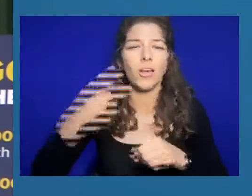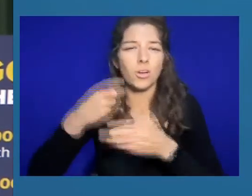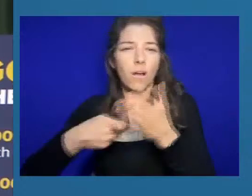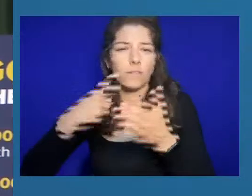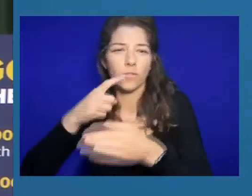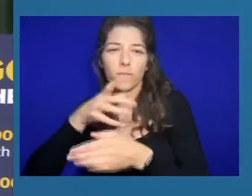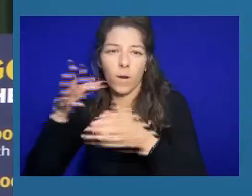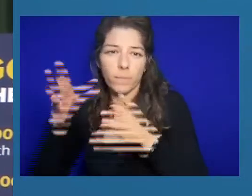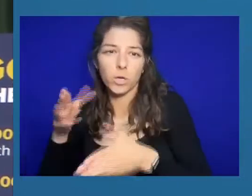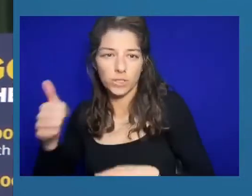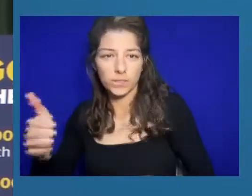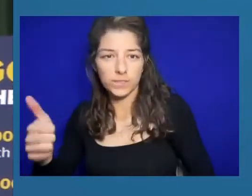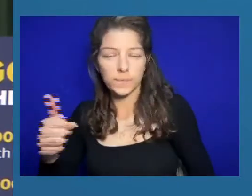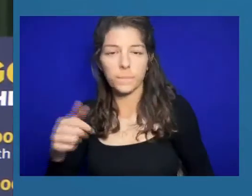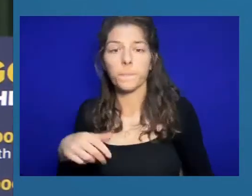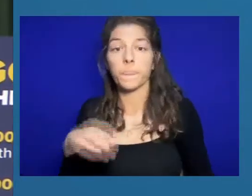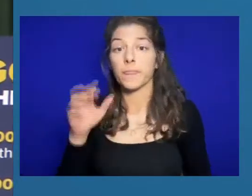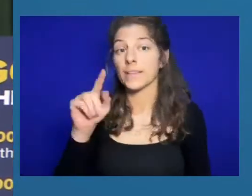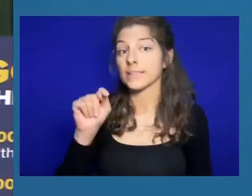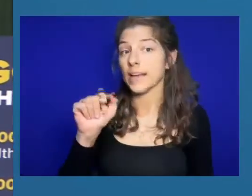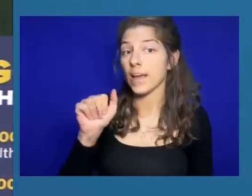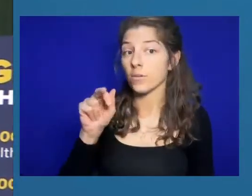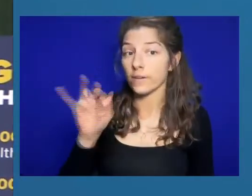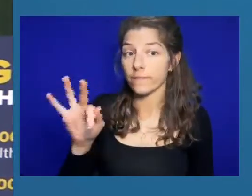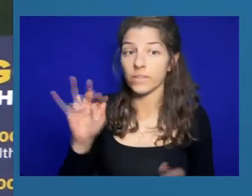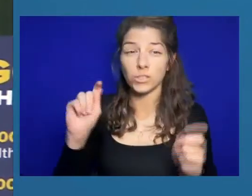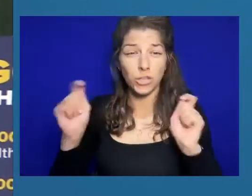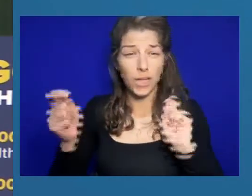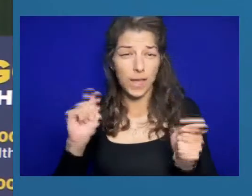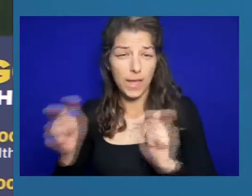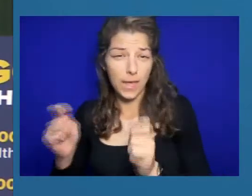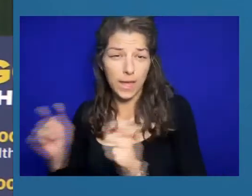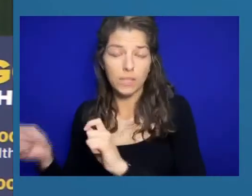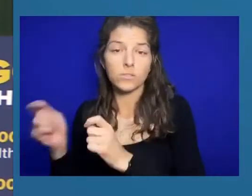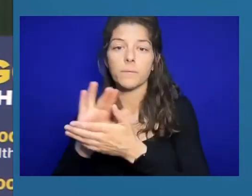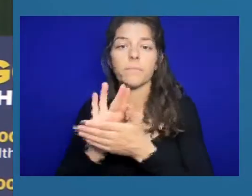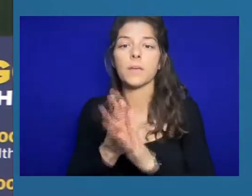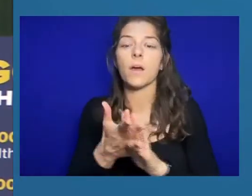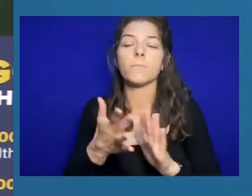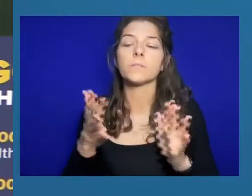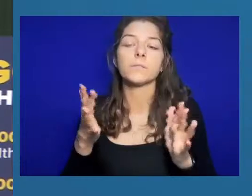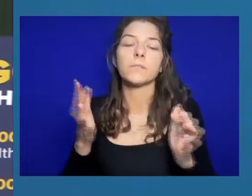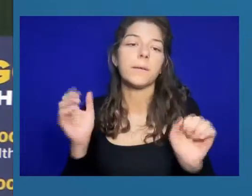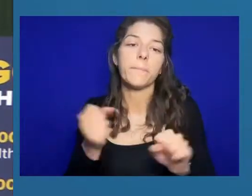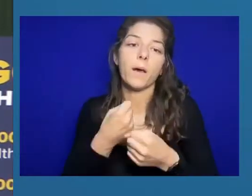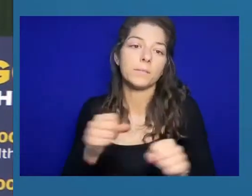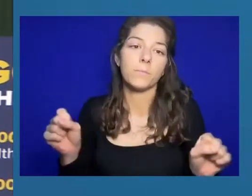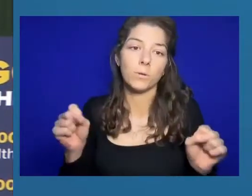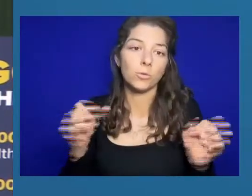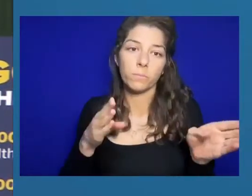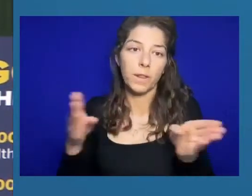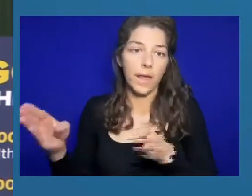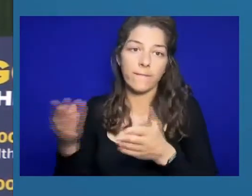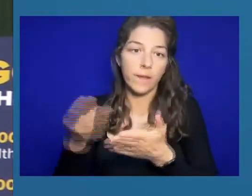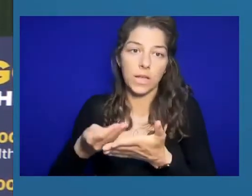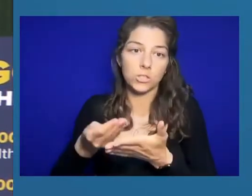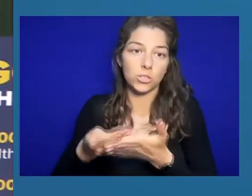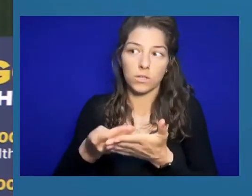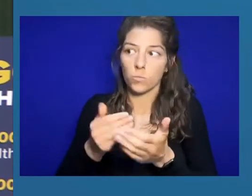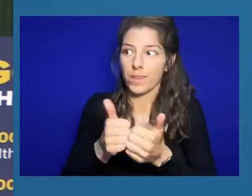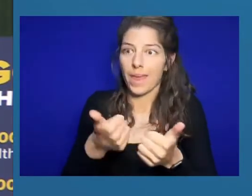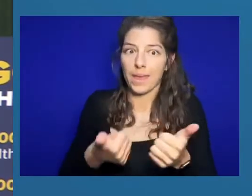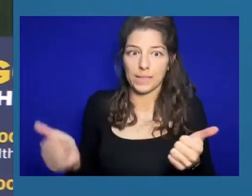farmers. And when tariff rates constantly change, it becomes nearly impossible to plan financially with any